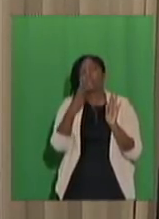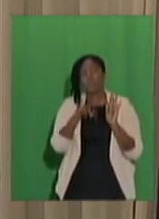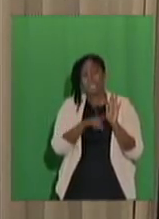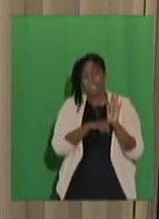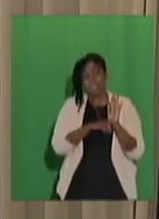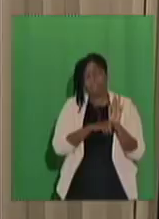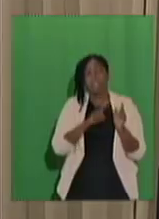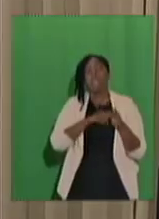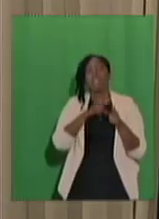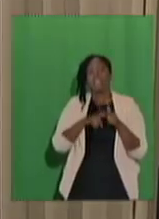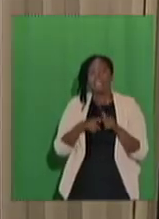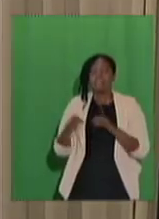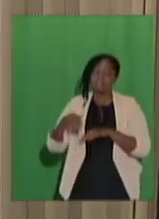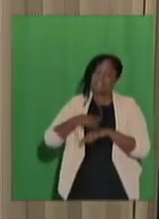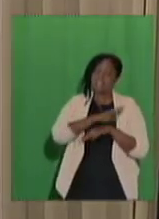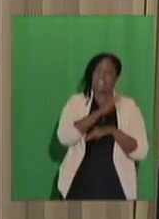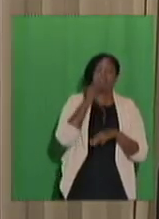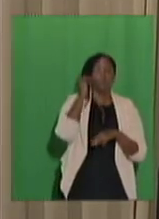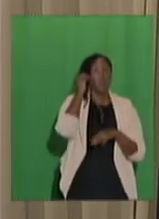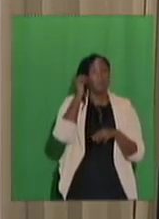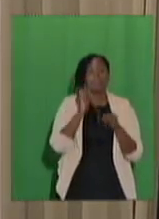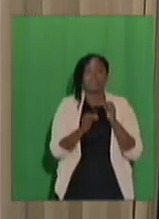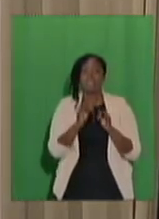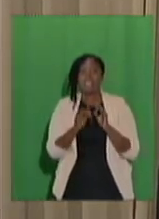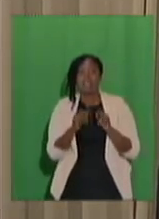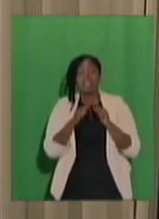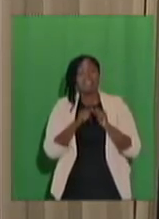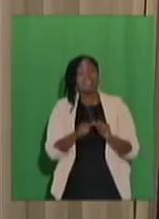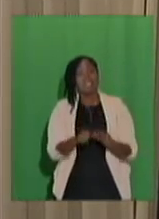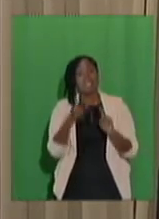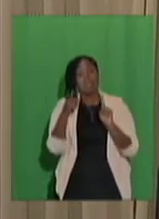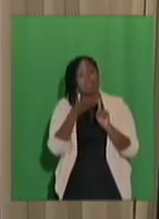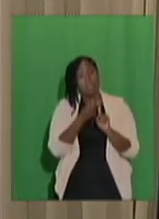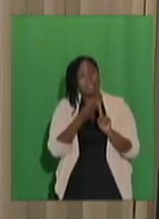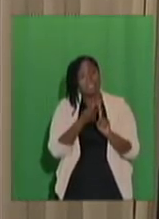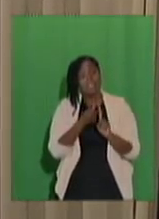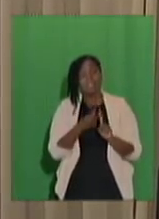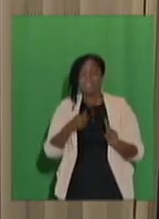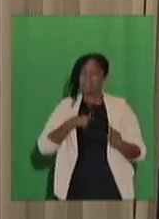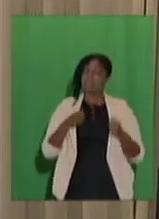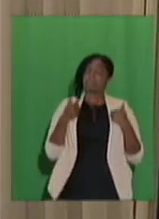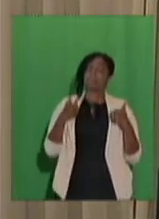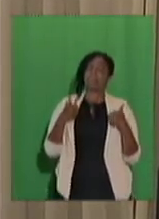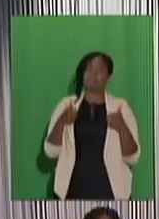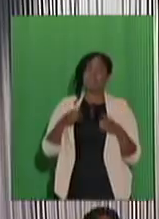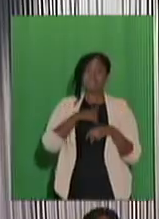before we can discharge. But generally speaking, the persons that we step down are very well people.